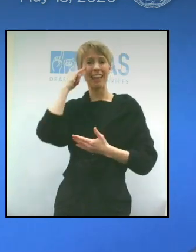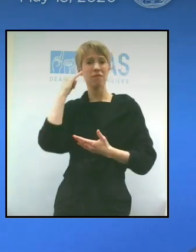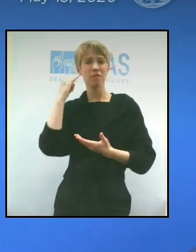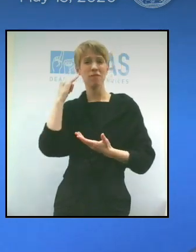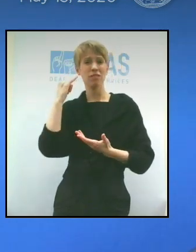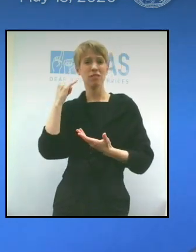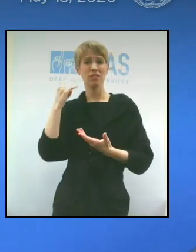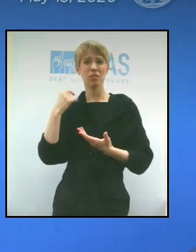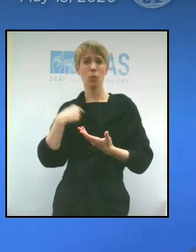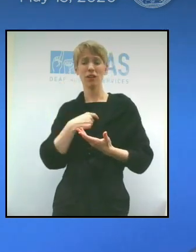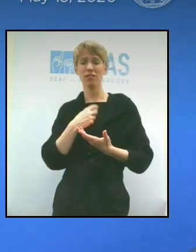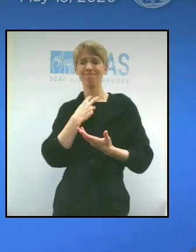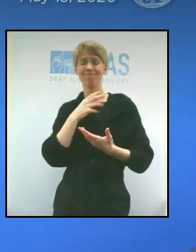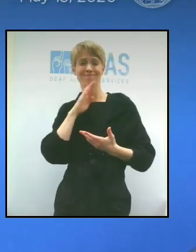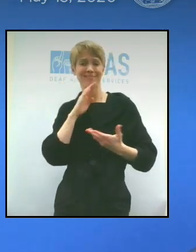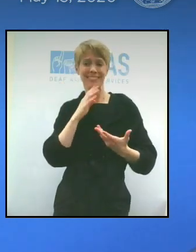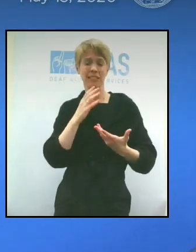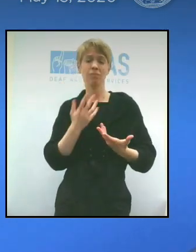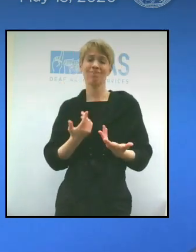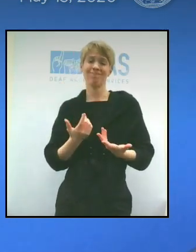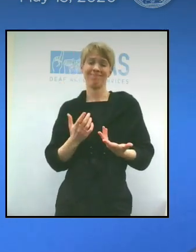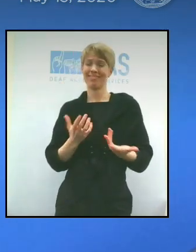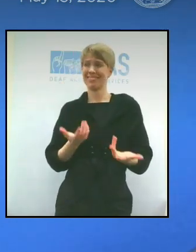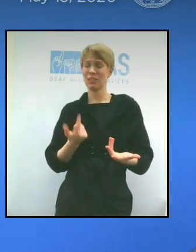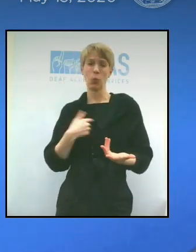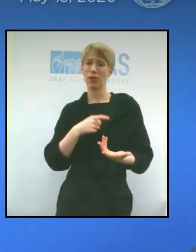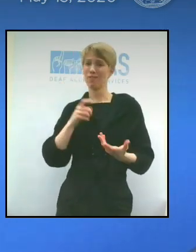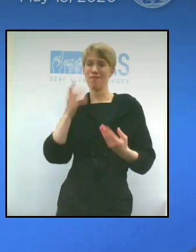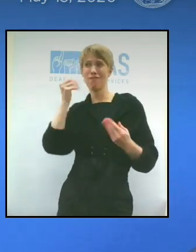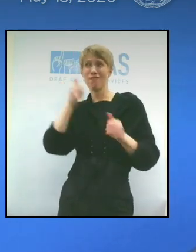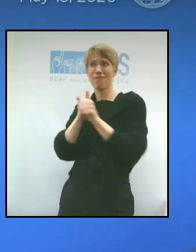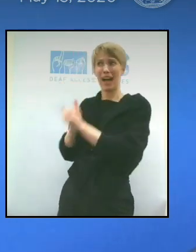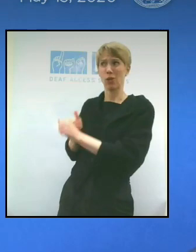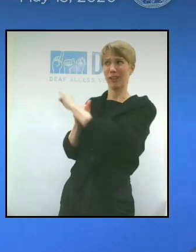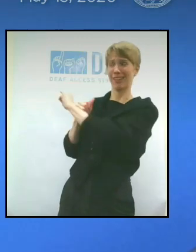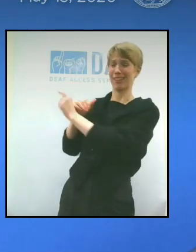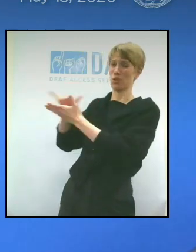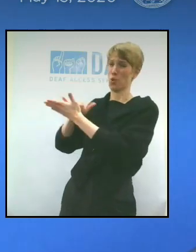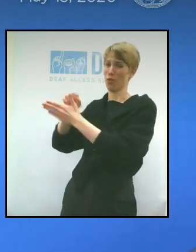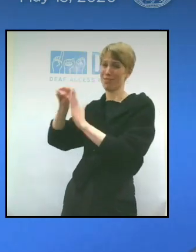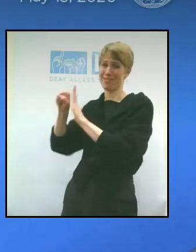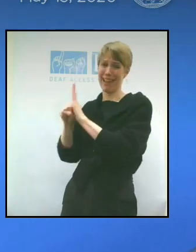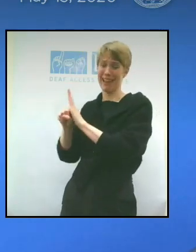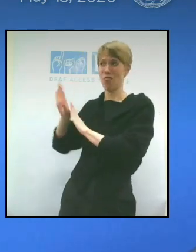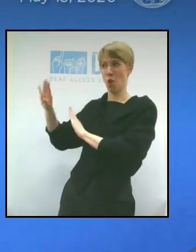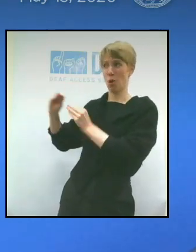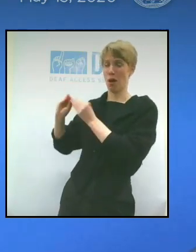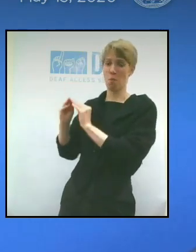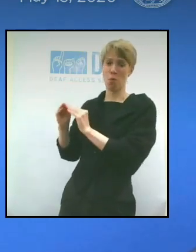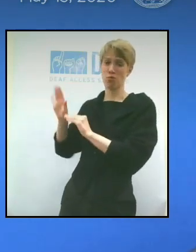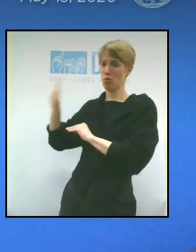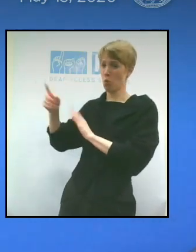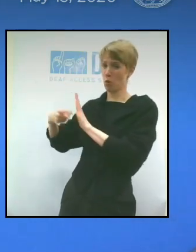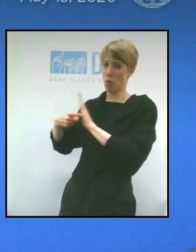did. Other areas have met them, and we're going to have to meet them if we're going to reopen here. It's as simple as that.